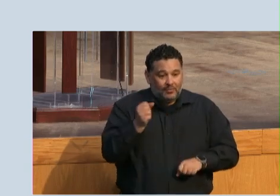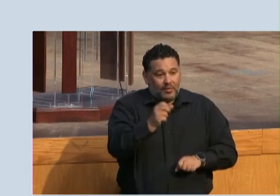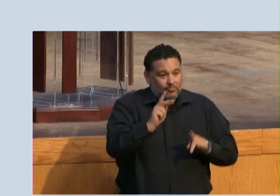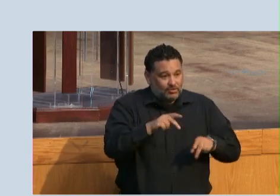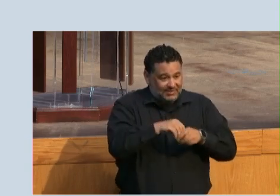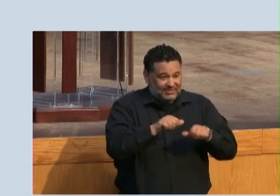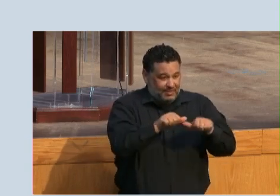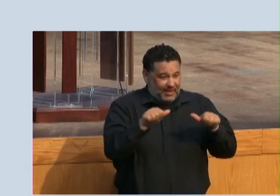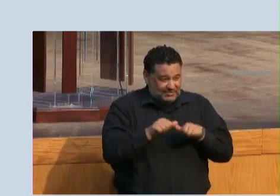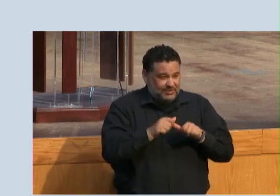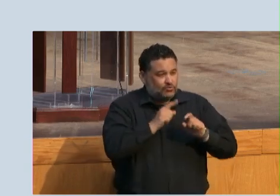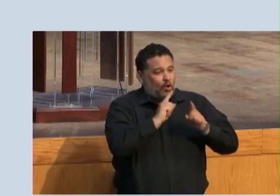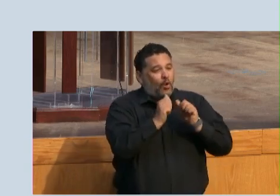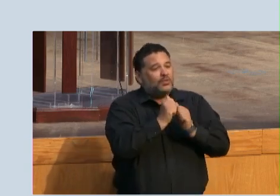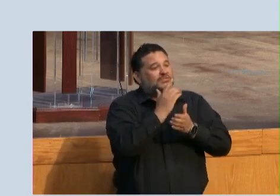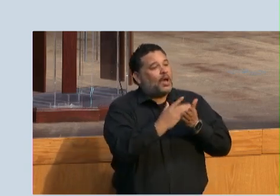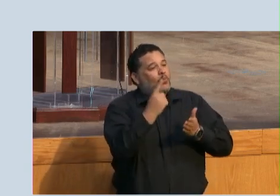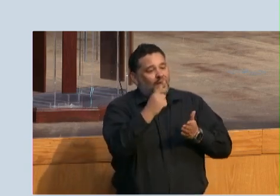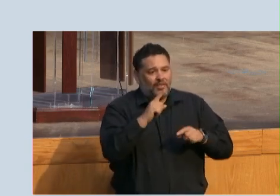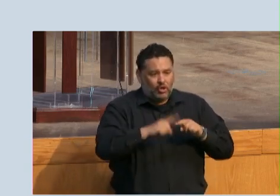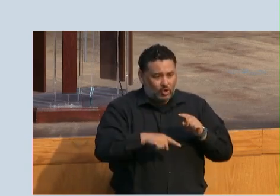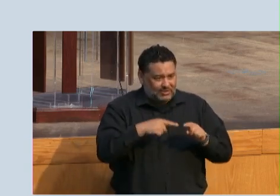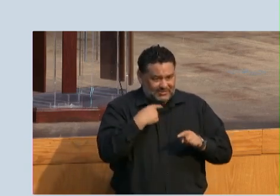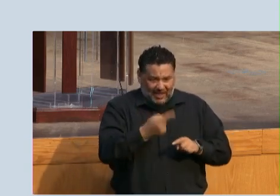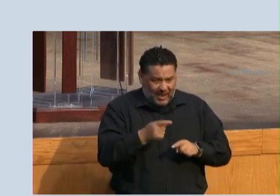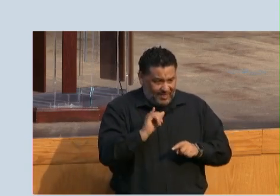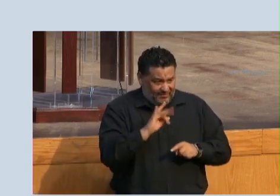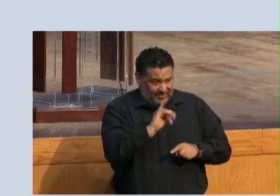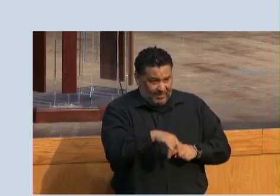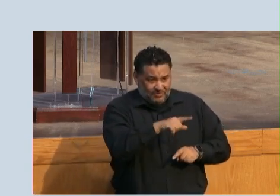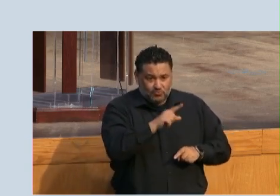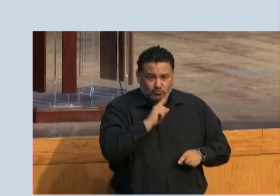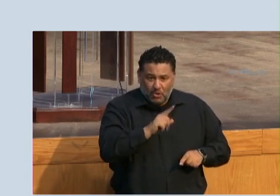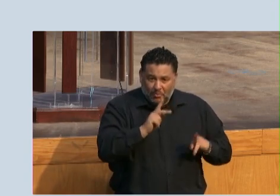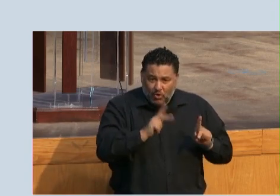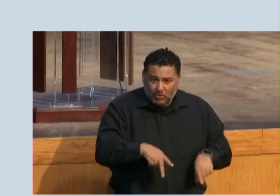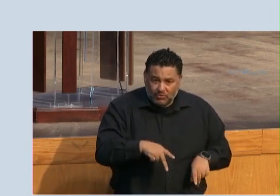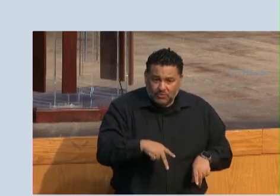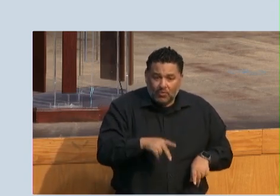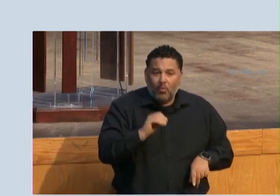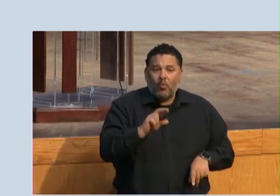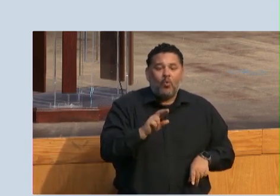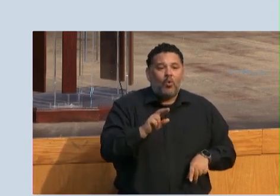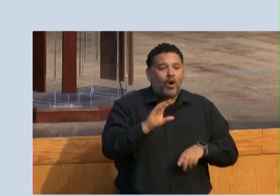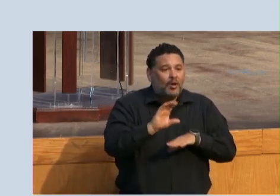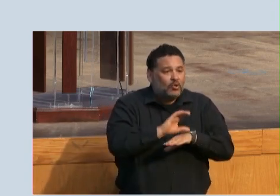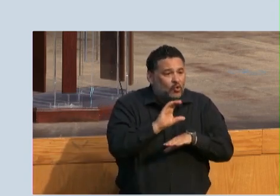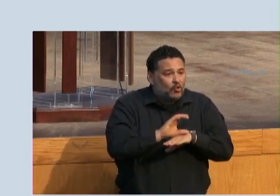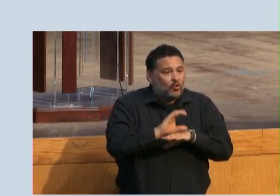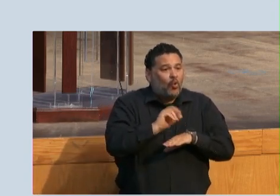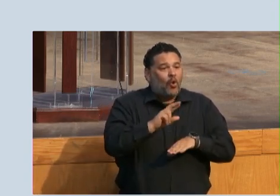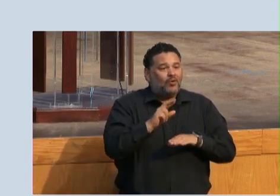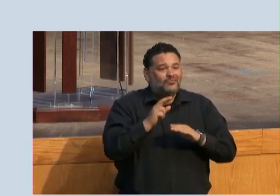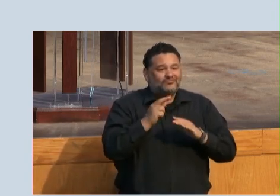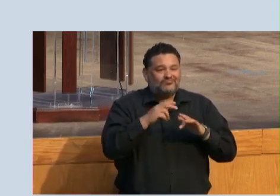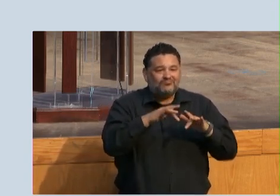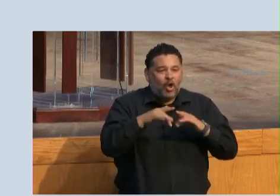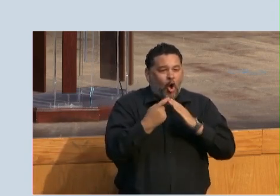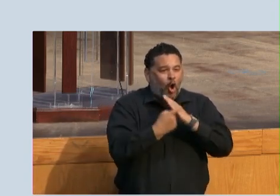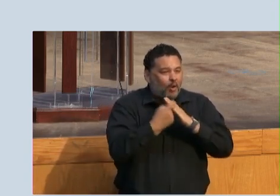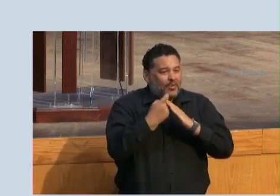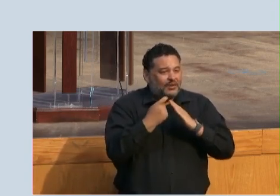with somebody and they couldn't distinguish whether that was a real human being or a computer, an automated device of some